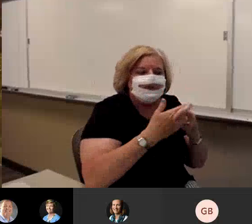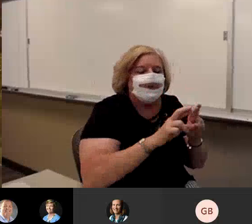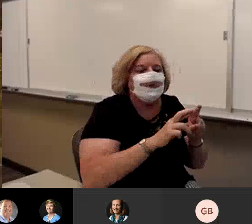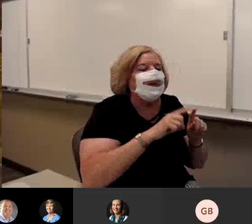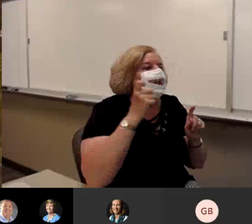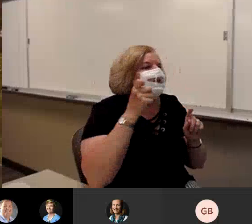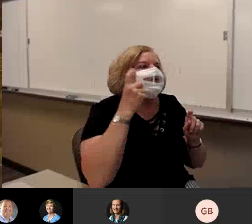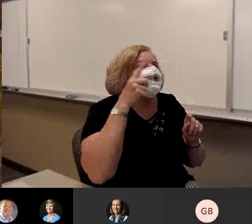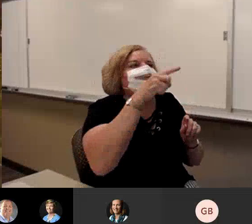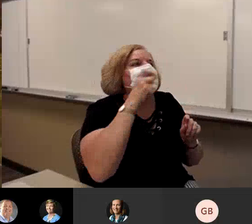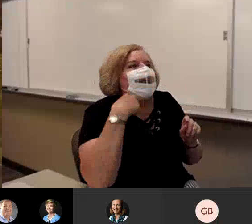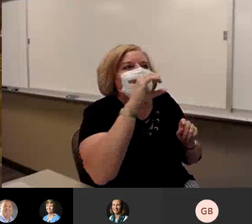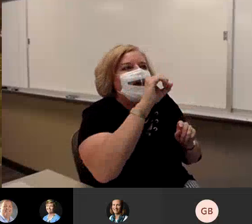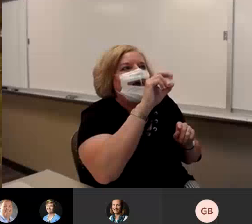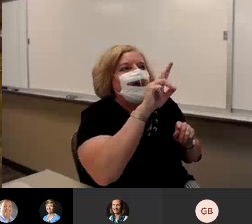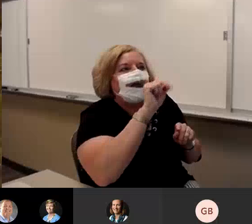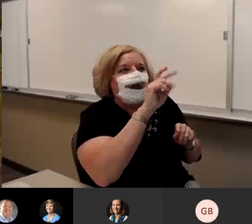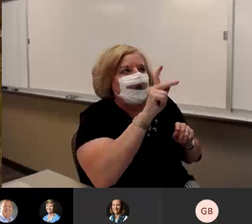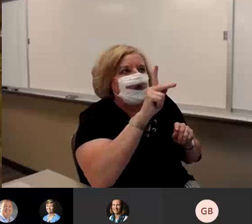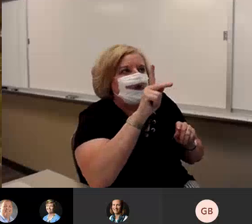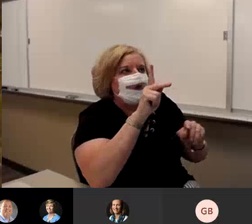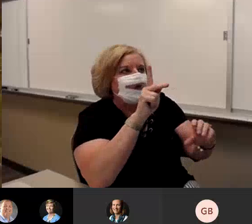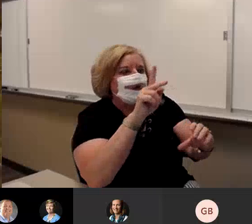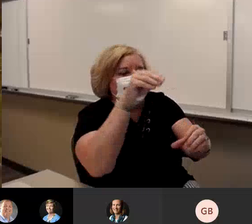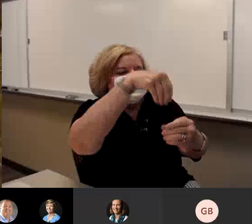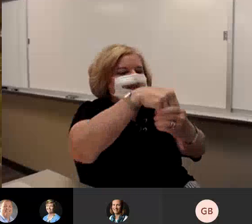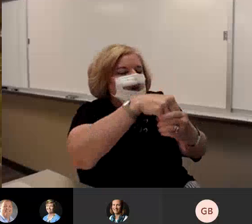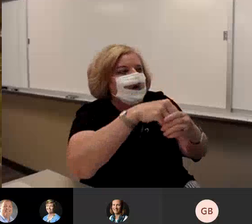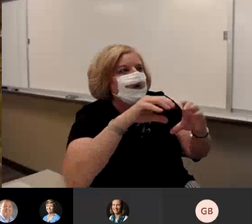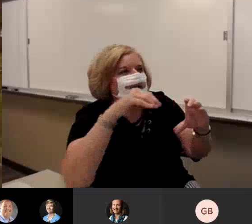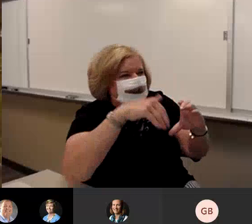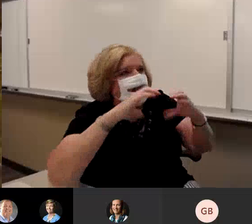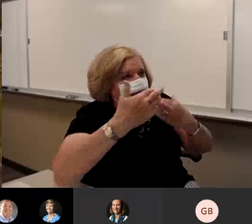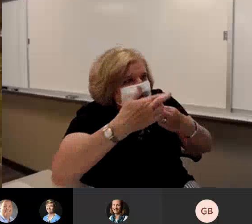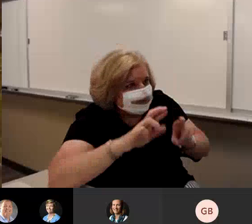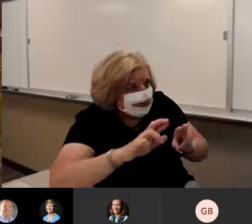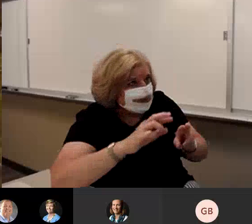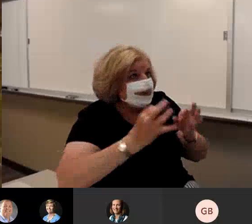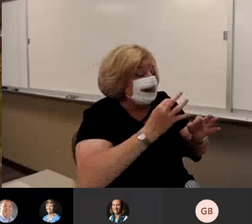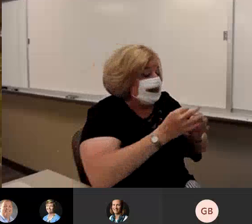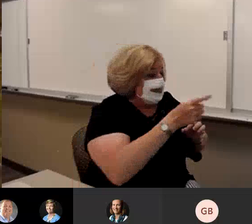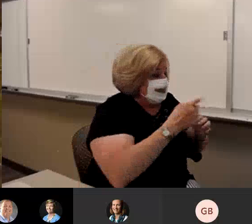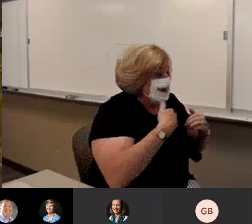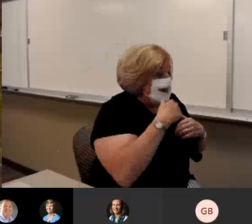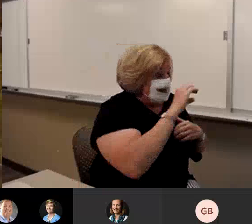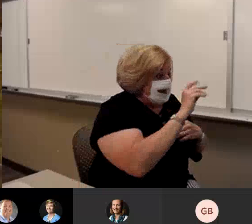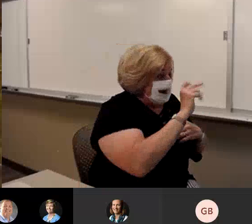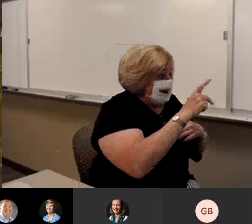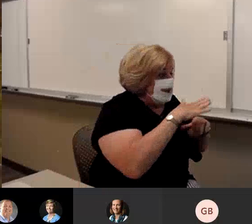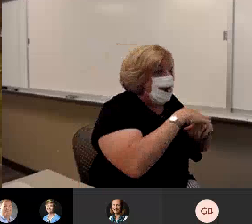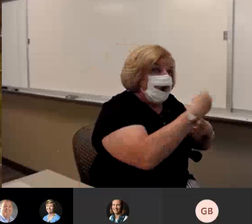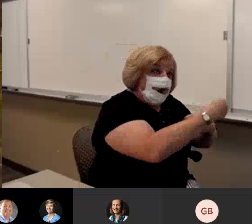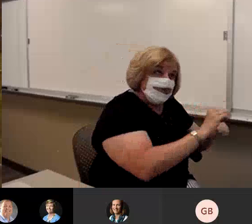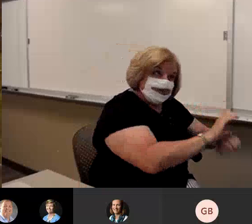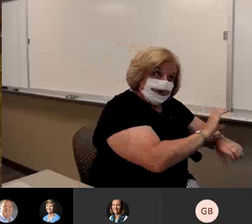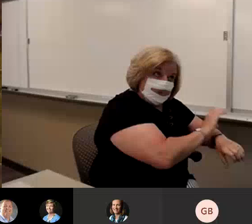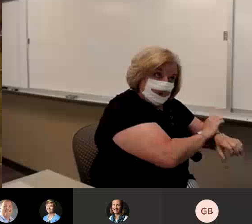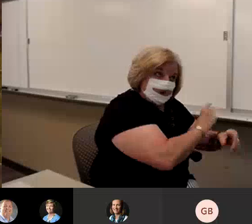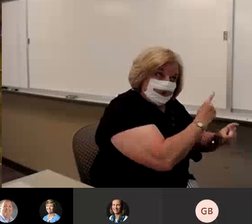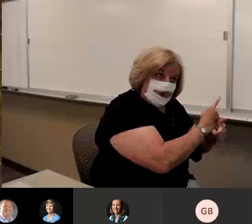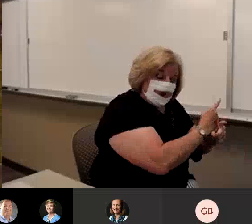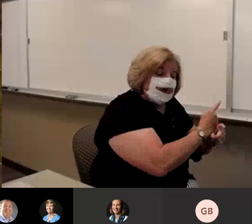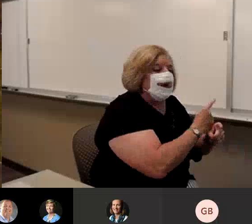because you don't have Outlook installed in the classrooms, where if you had Outlook on your office computer,